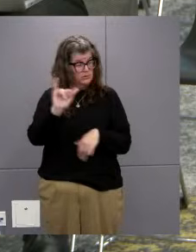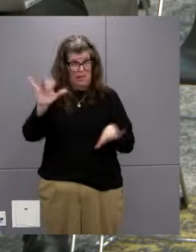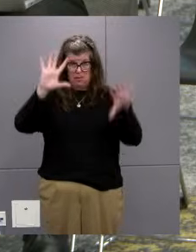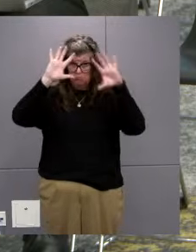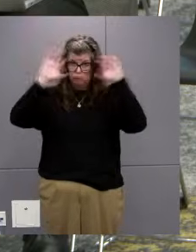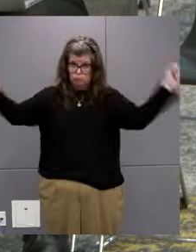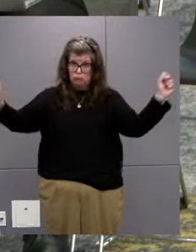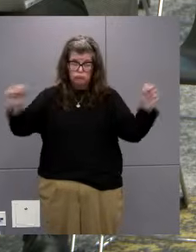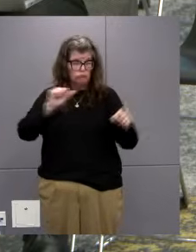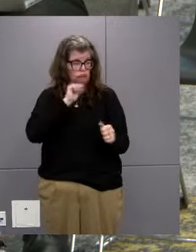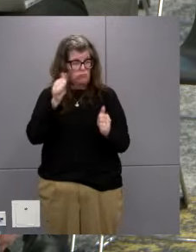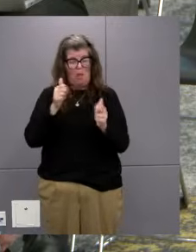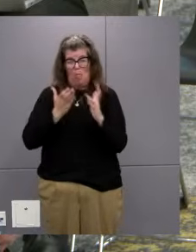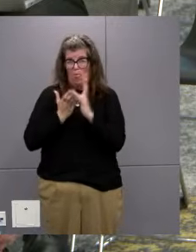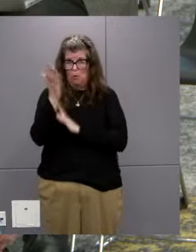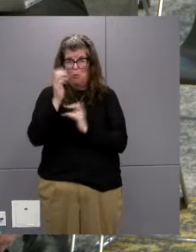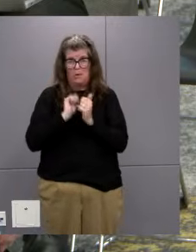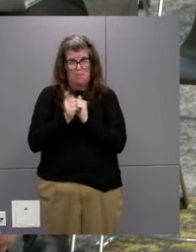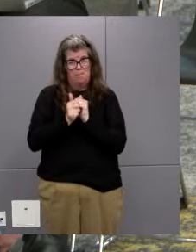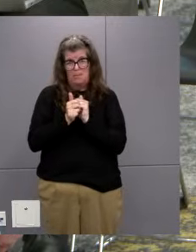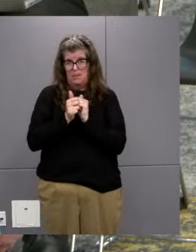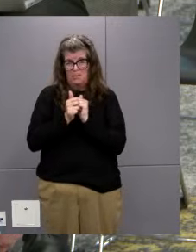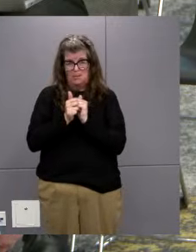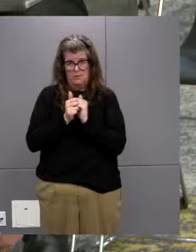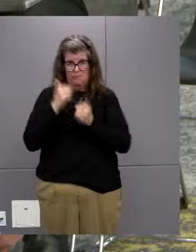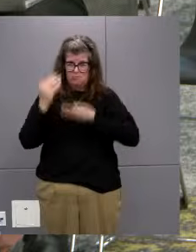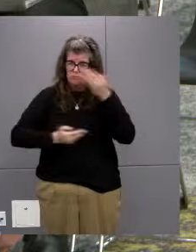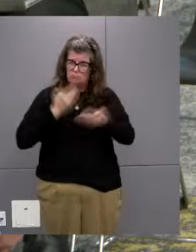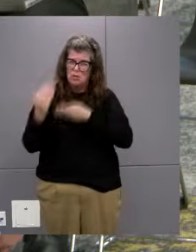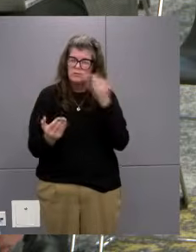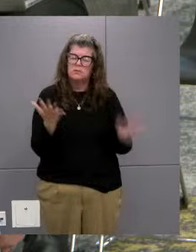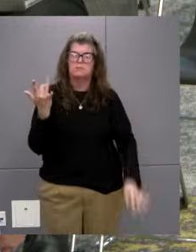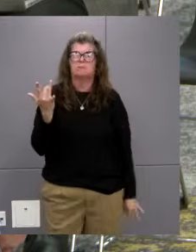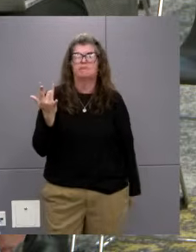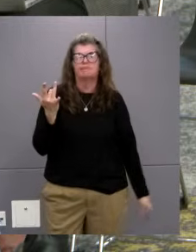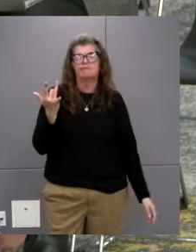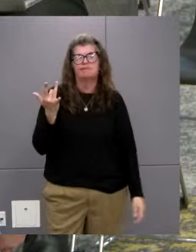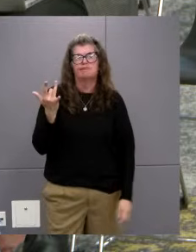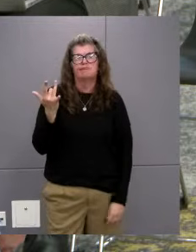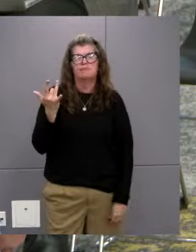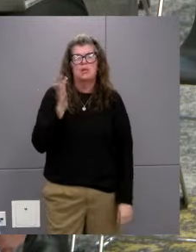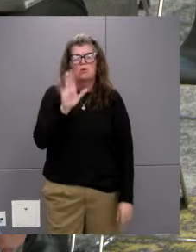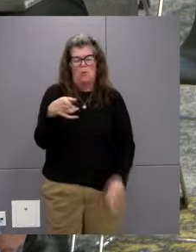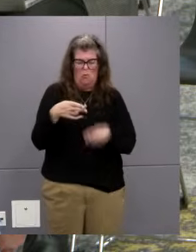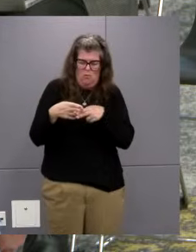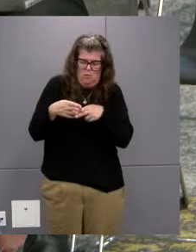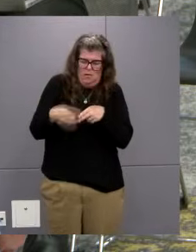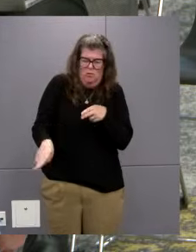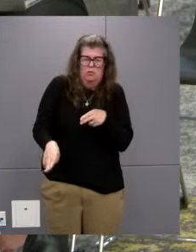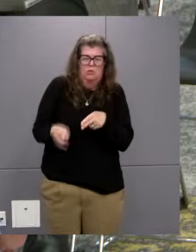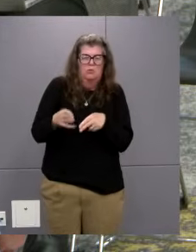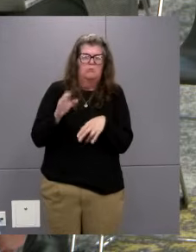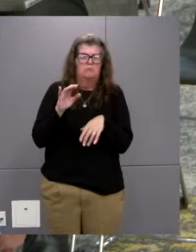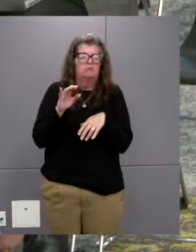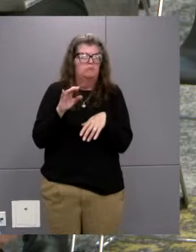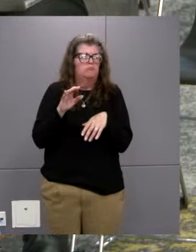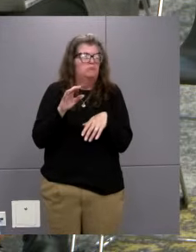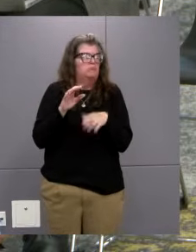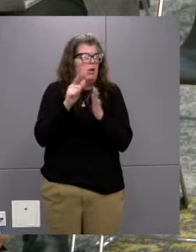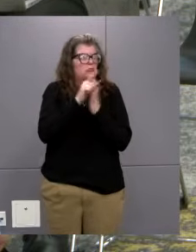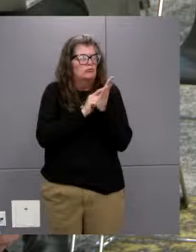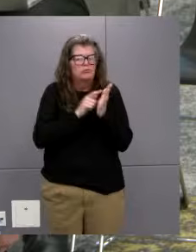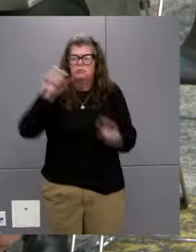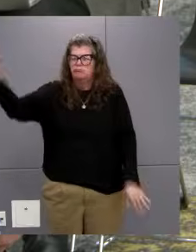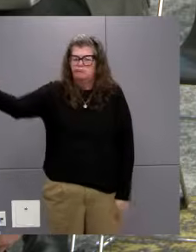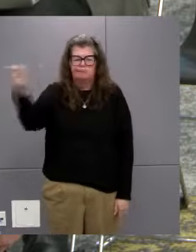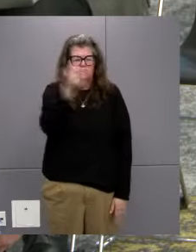a competitive process. Why is that? Your interim attorney was appointed by your board chair in November